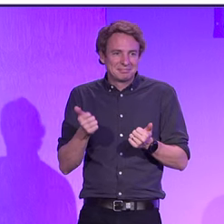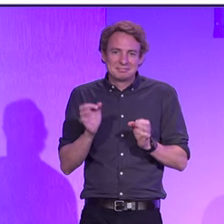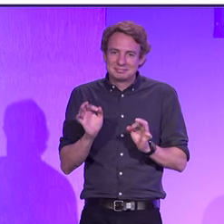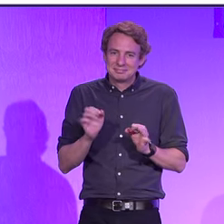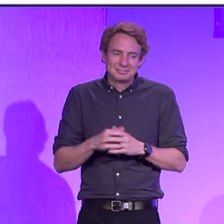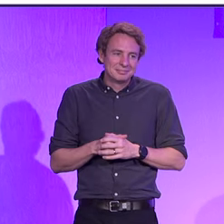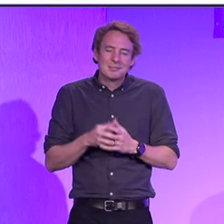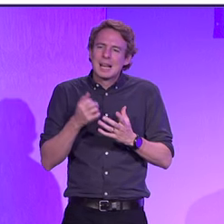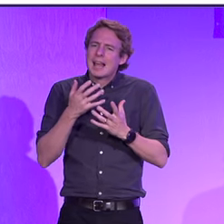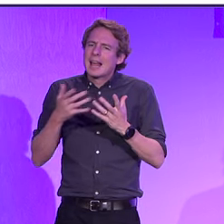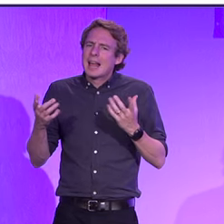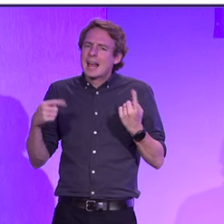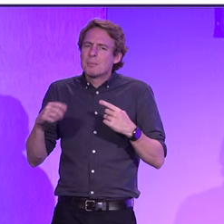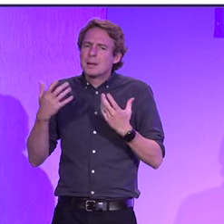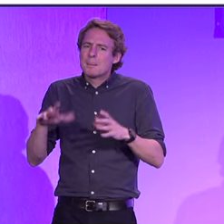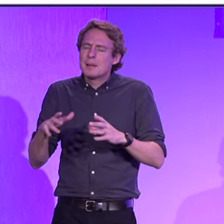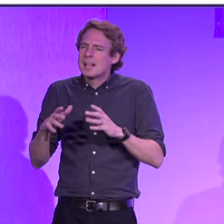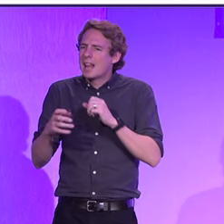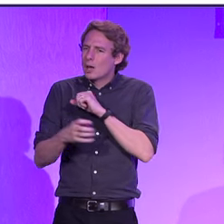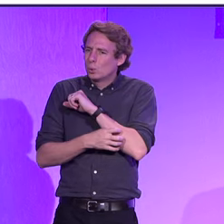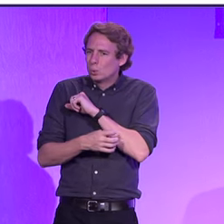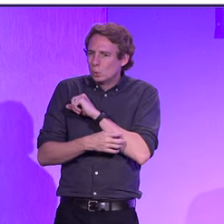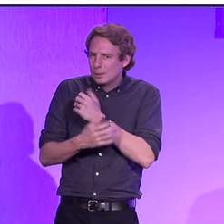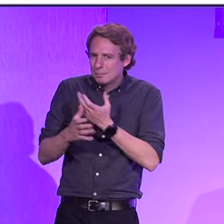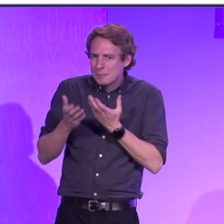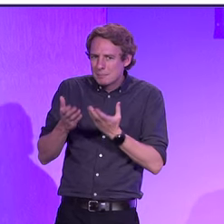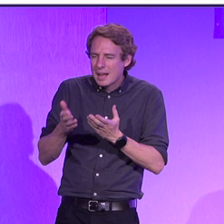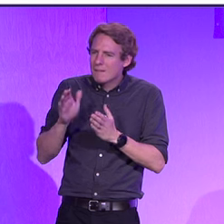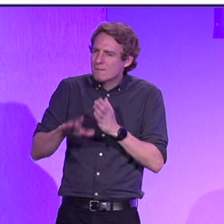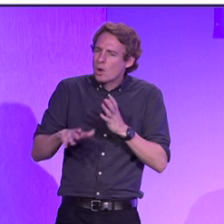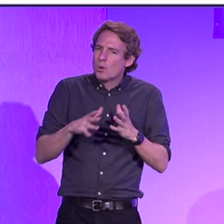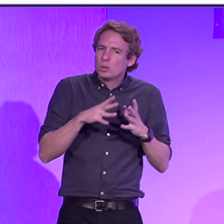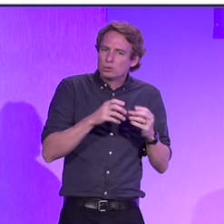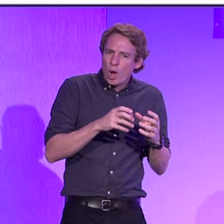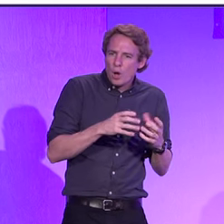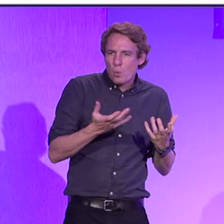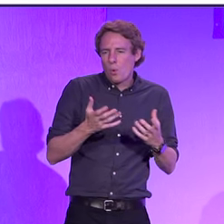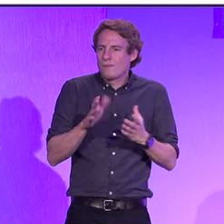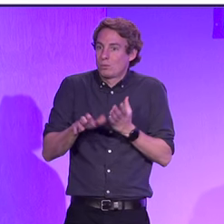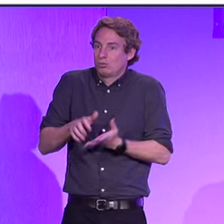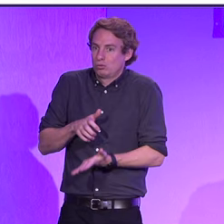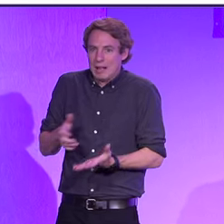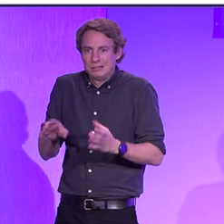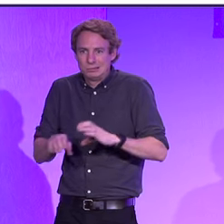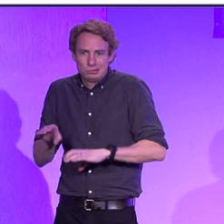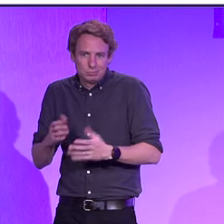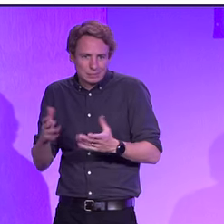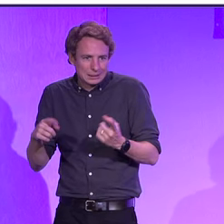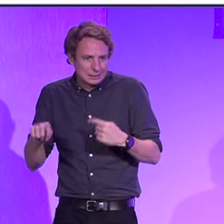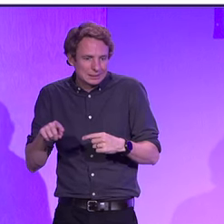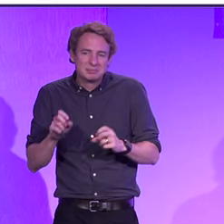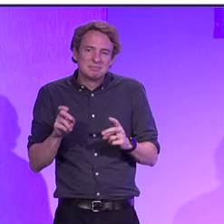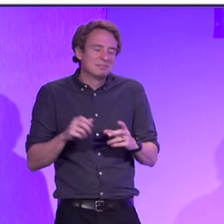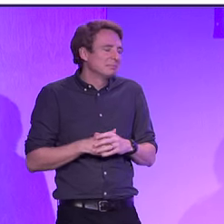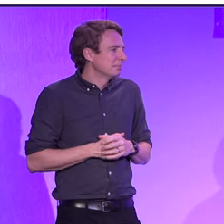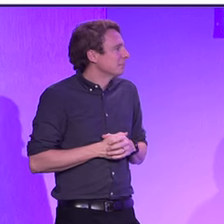Love that. Okay, how many people have baked like cookies from home, either from a pre-made dough or a dough from scratch?